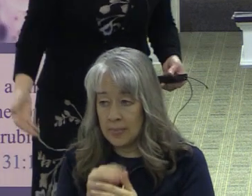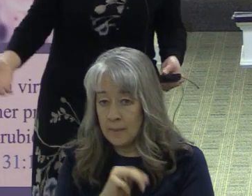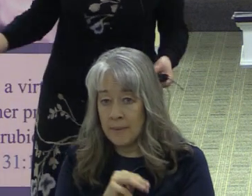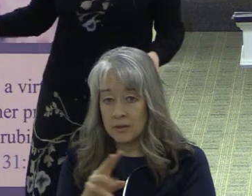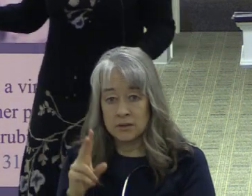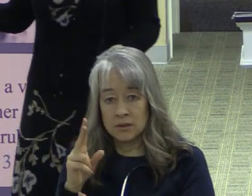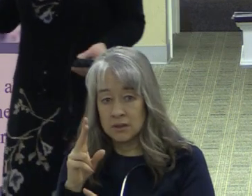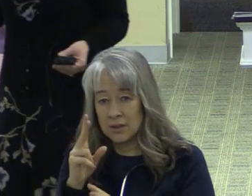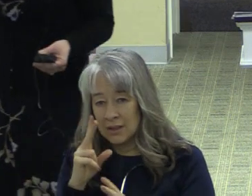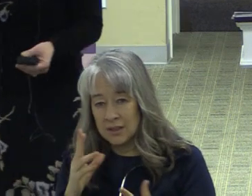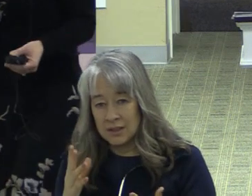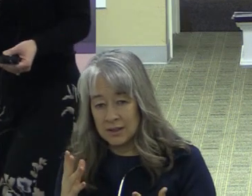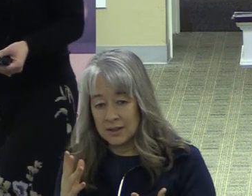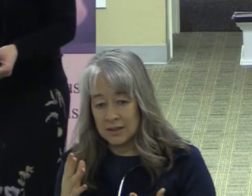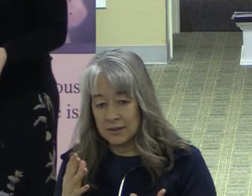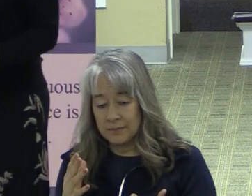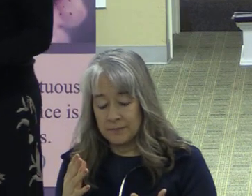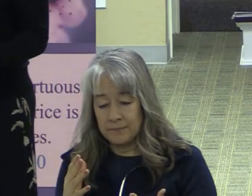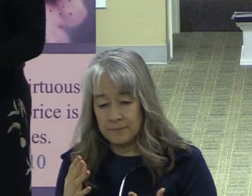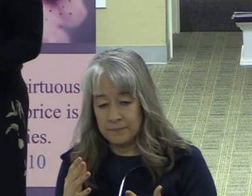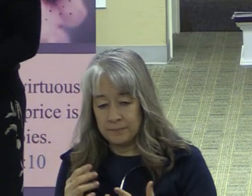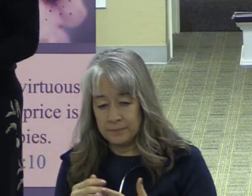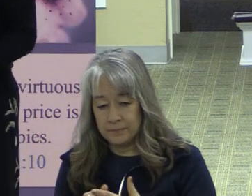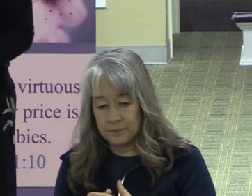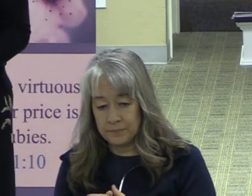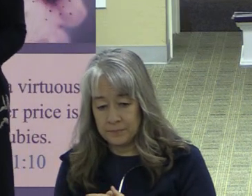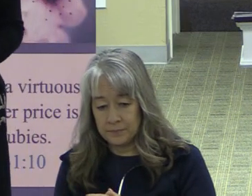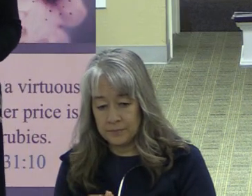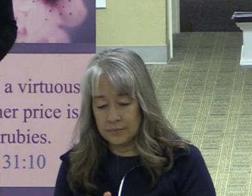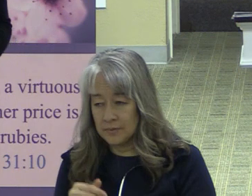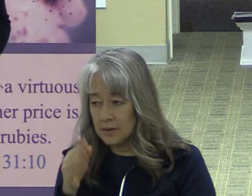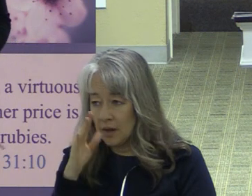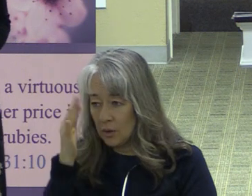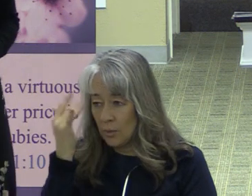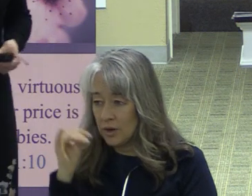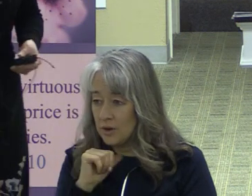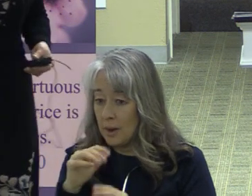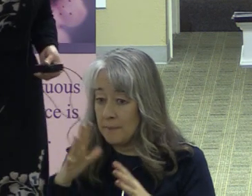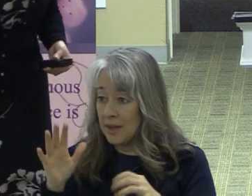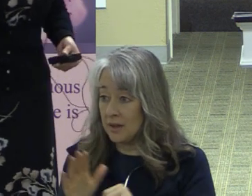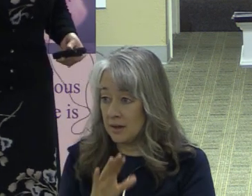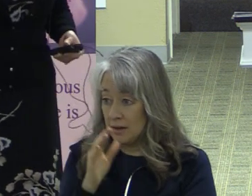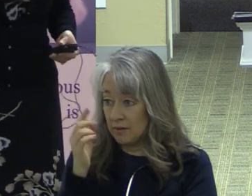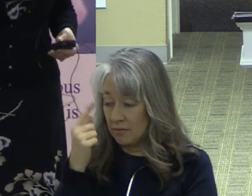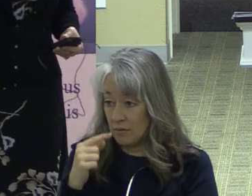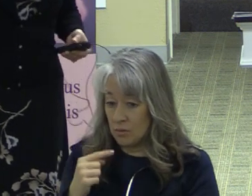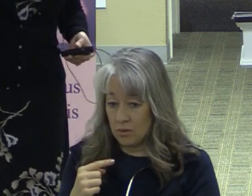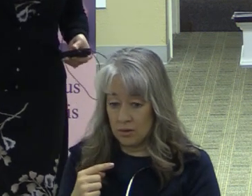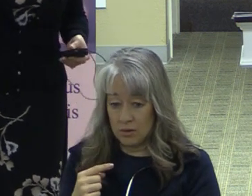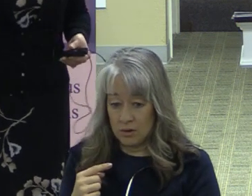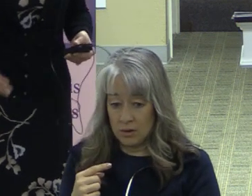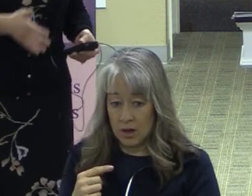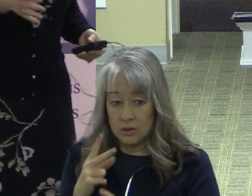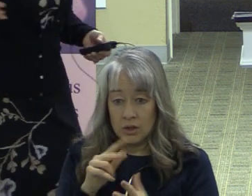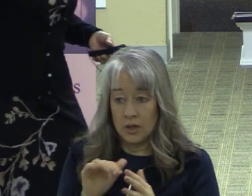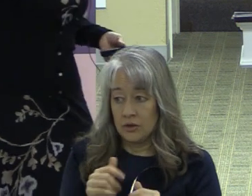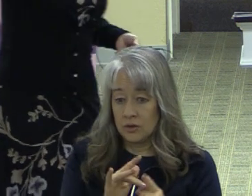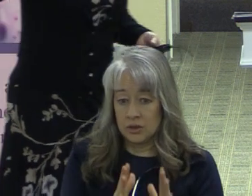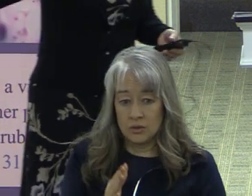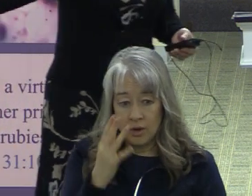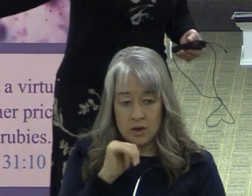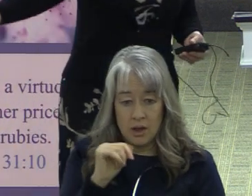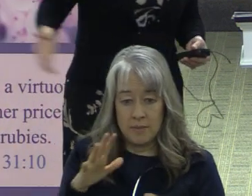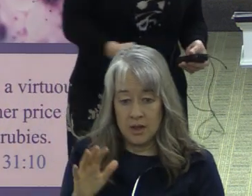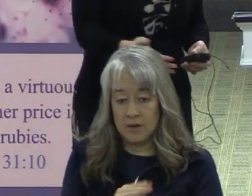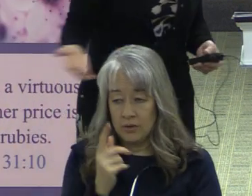and I'm like, God, why are you not big enough for I look at other Christians. Why are you not big enough